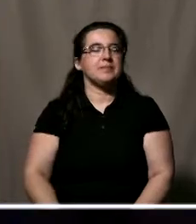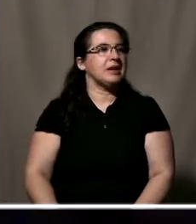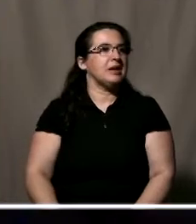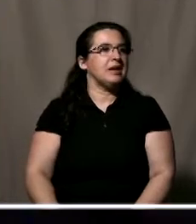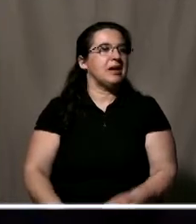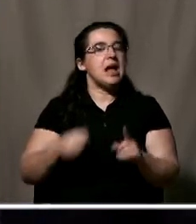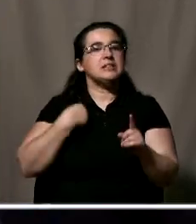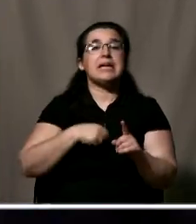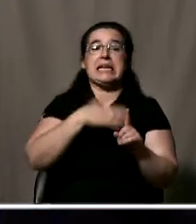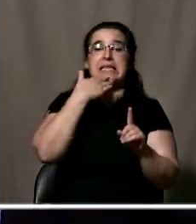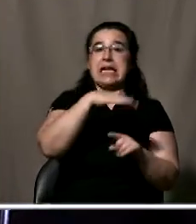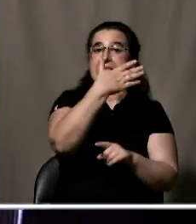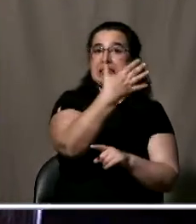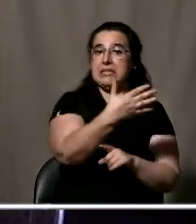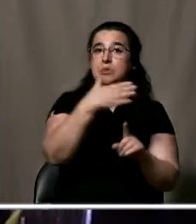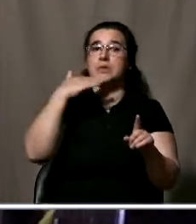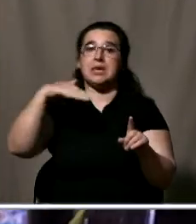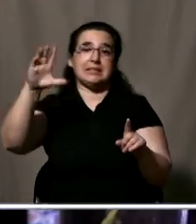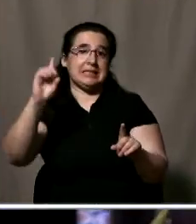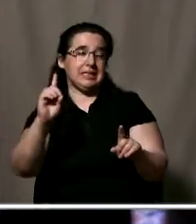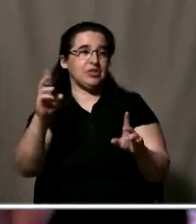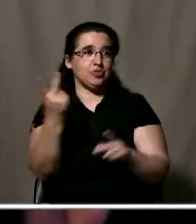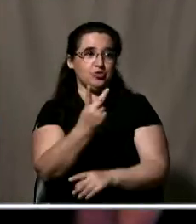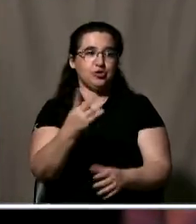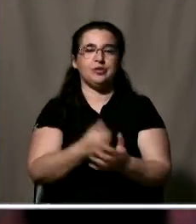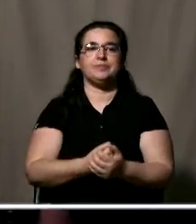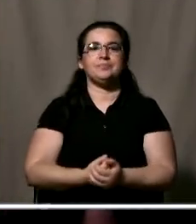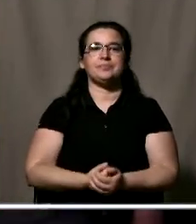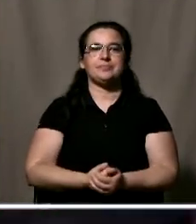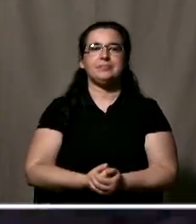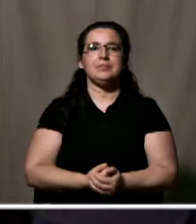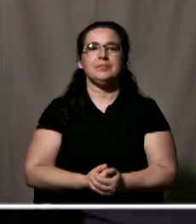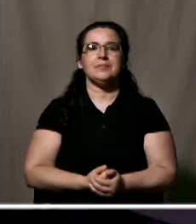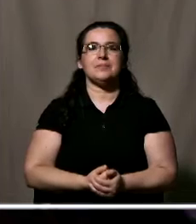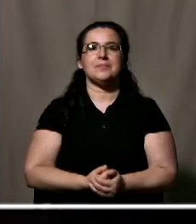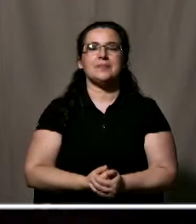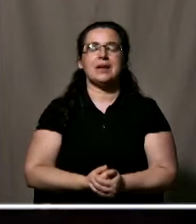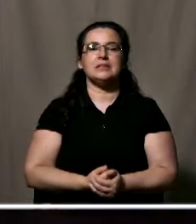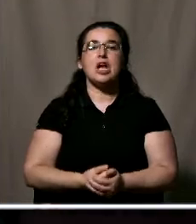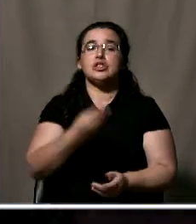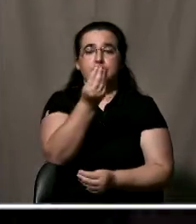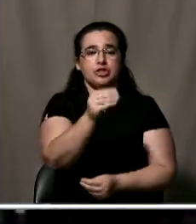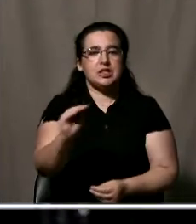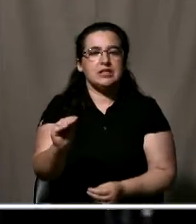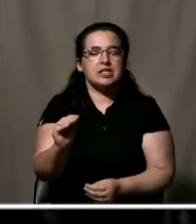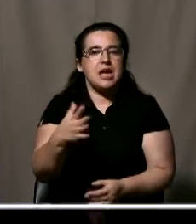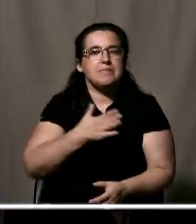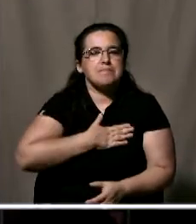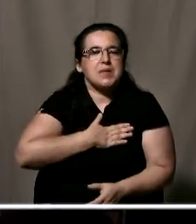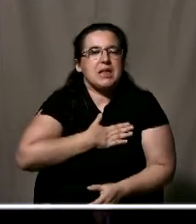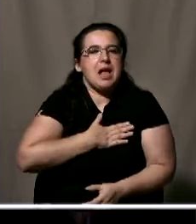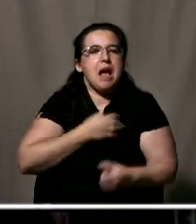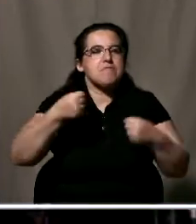Têm 5 e 6 anos de idade. Now these kids love their scooters. E estes meninos adoram as suas